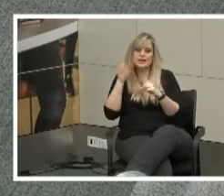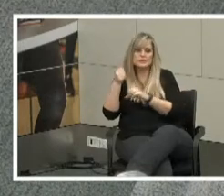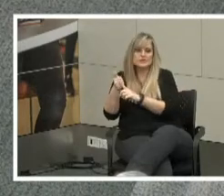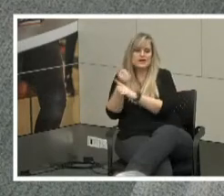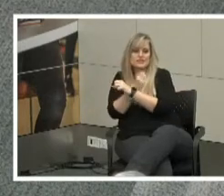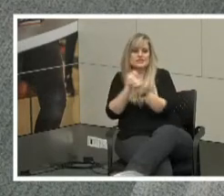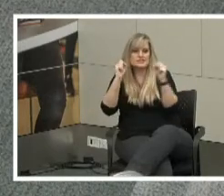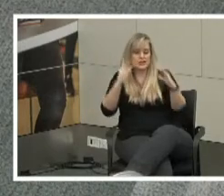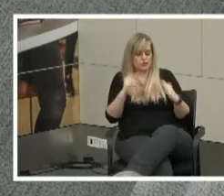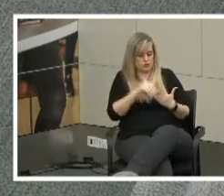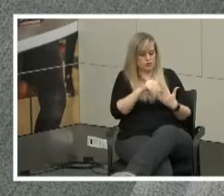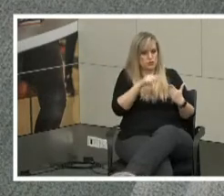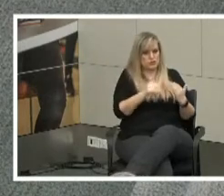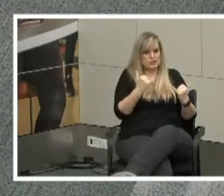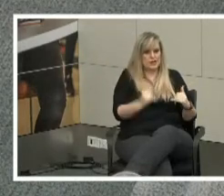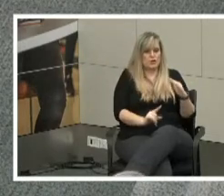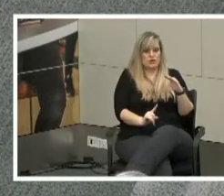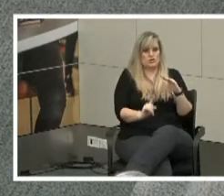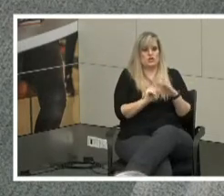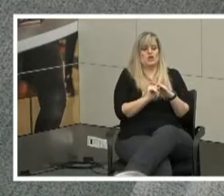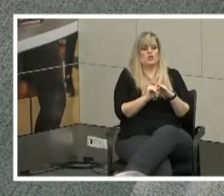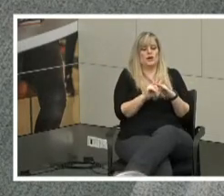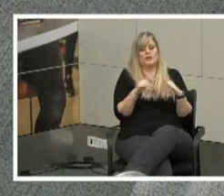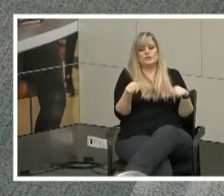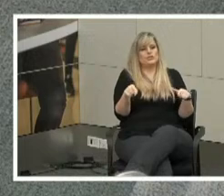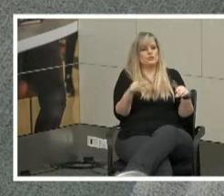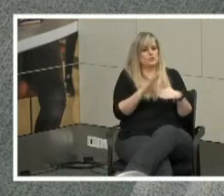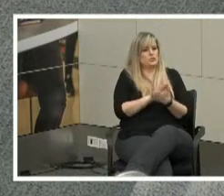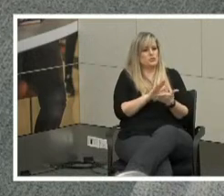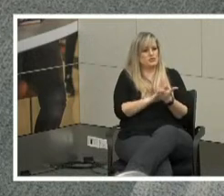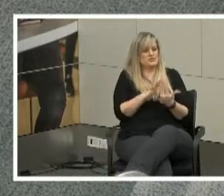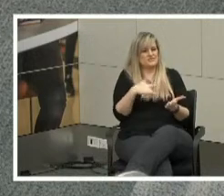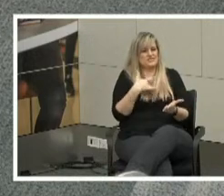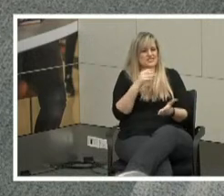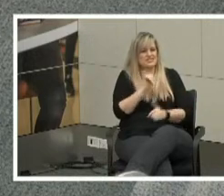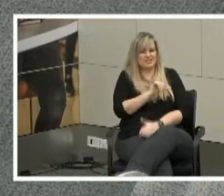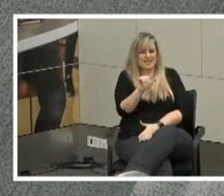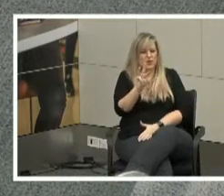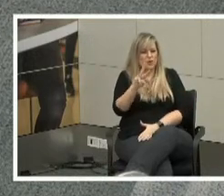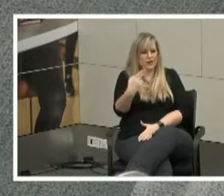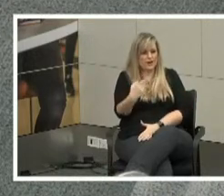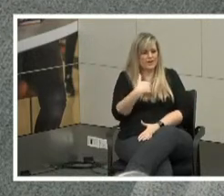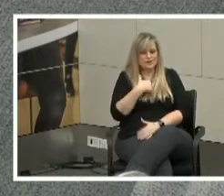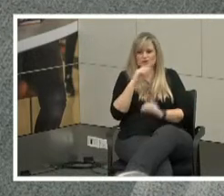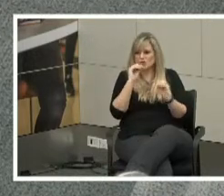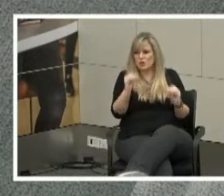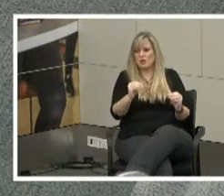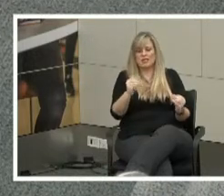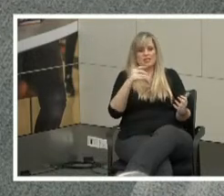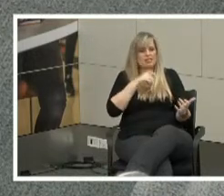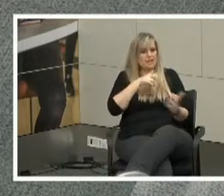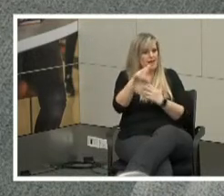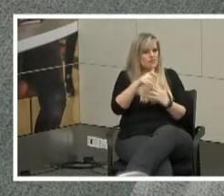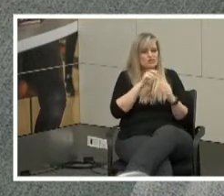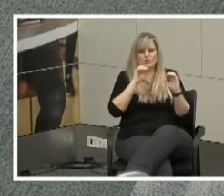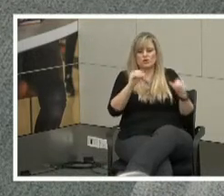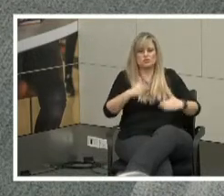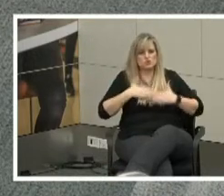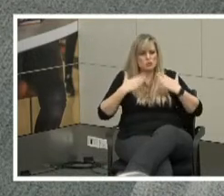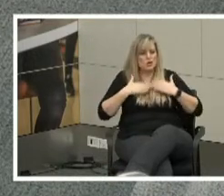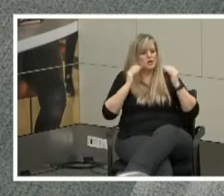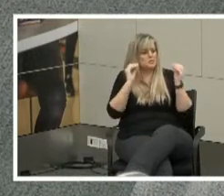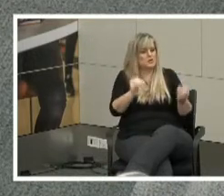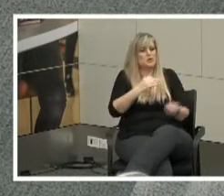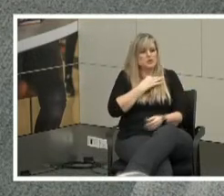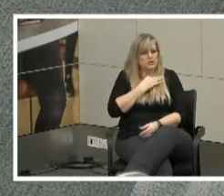students now come to cold sterile warehouses there is no laughter no experimentation no curiosity no joy we've